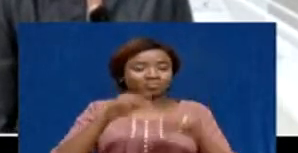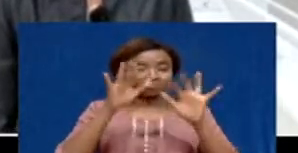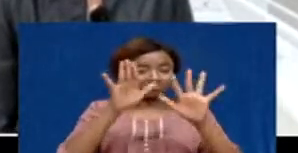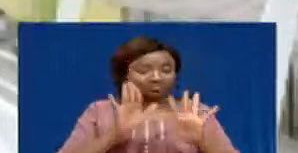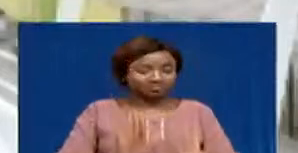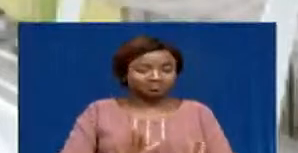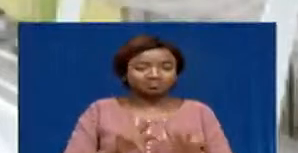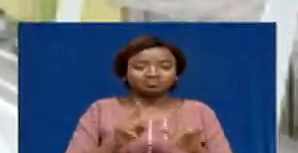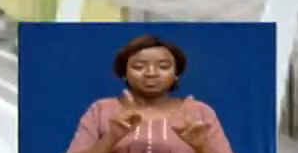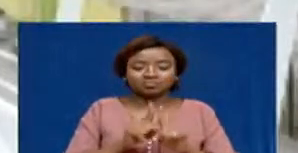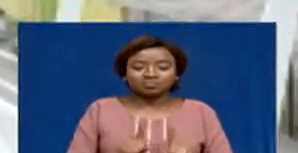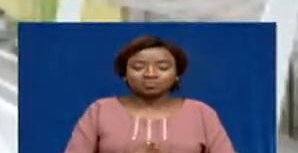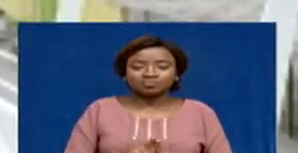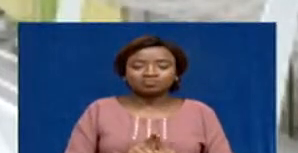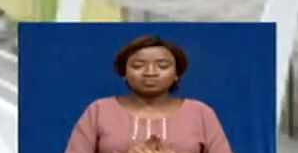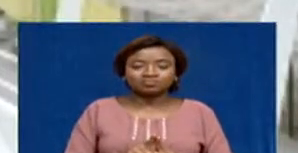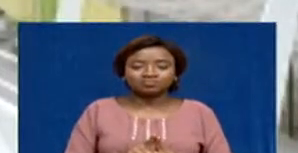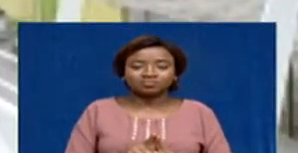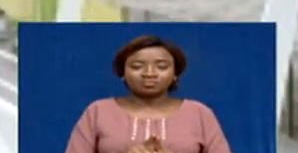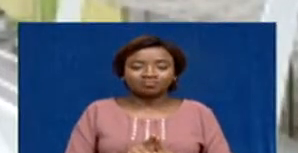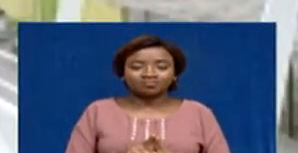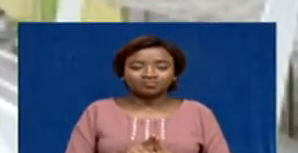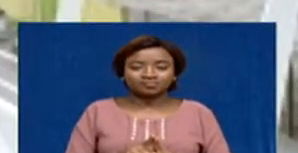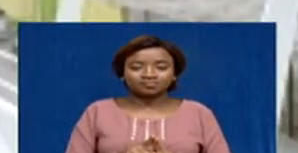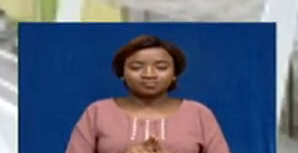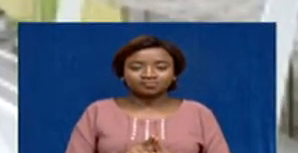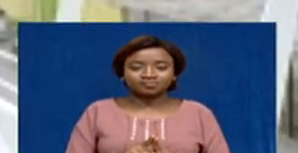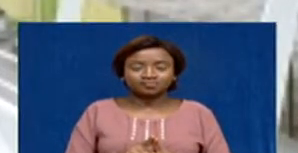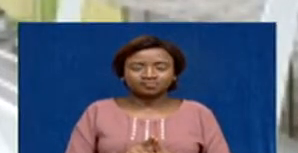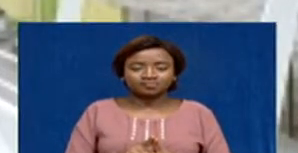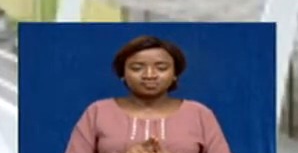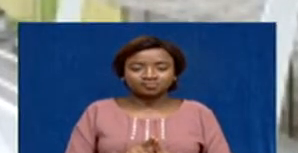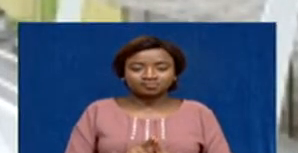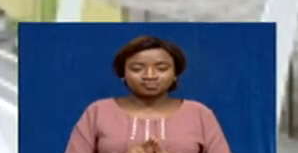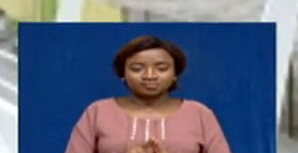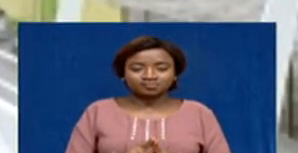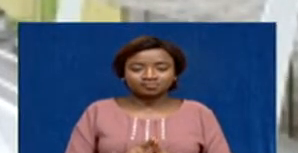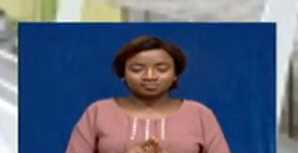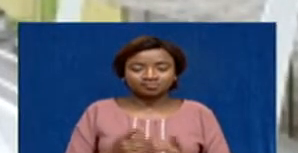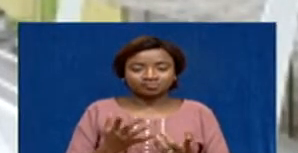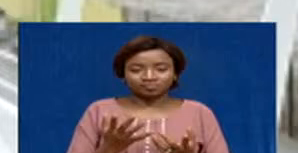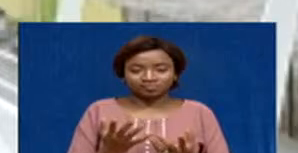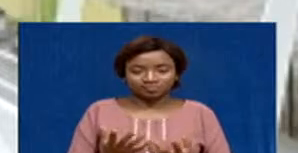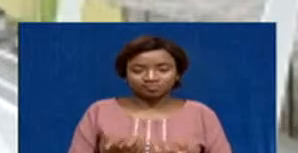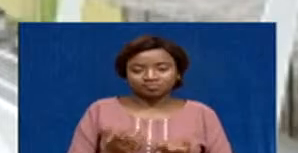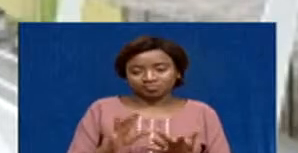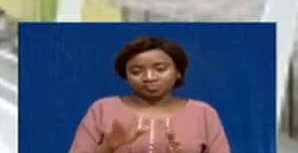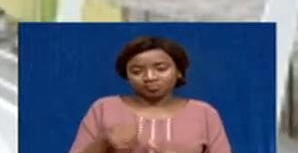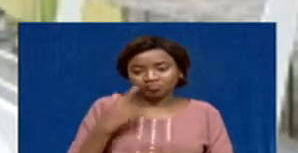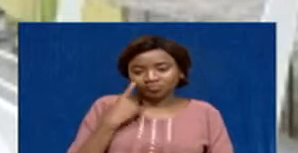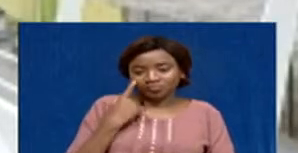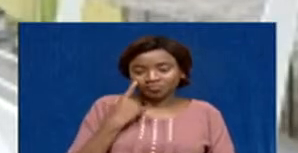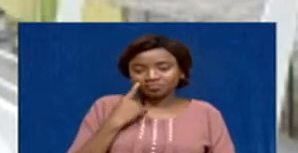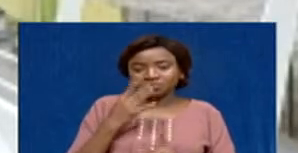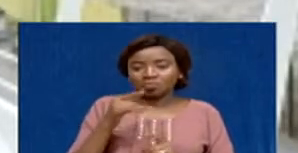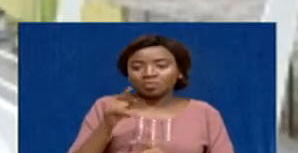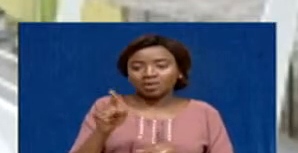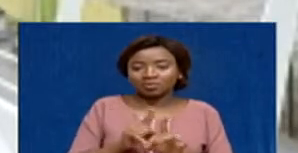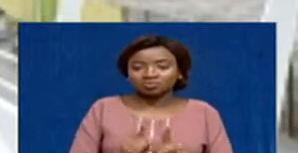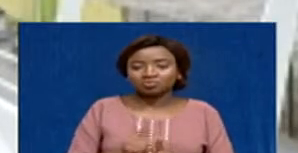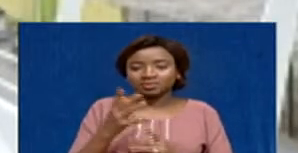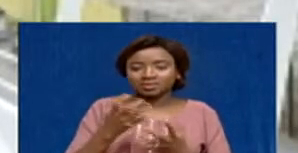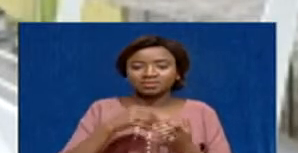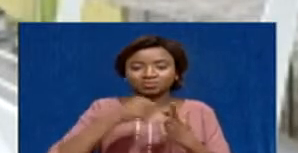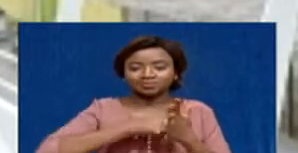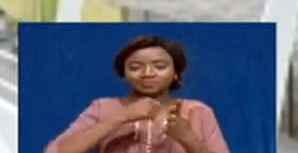against Villarreal in the Champions League, and they're still on for historic quadruple. So they also have all to play for.